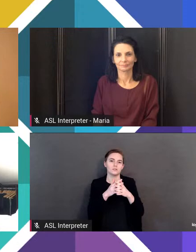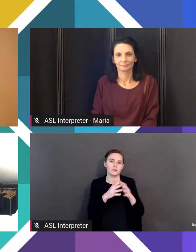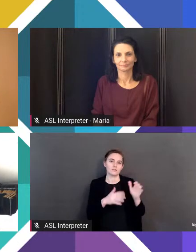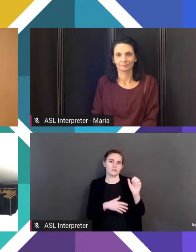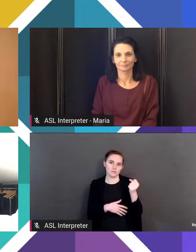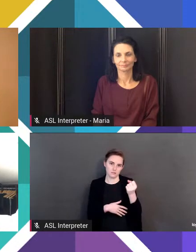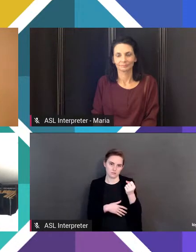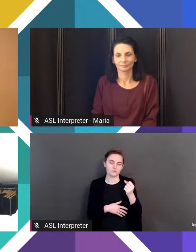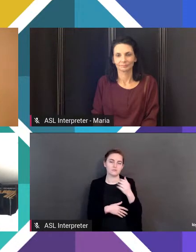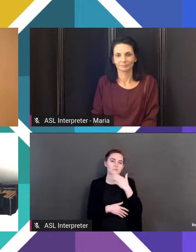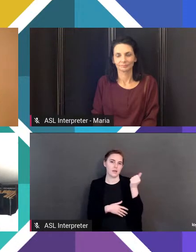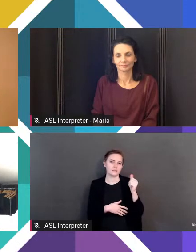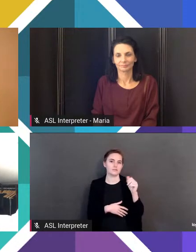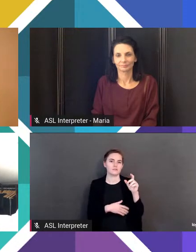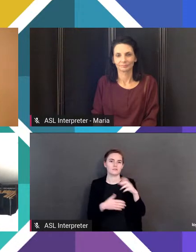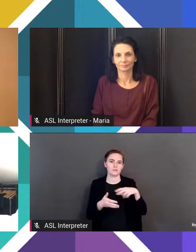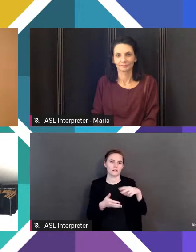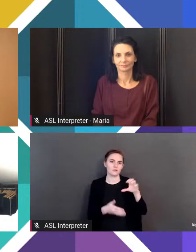on there